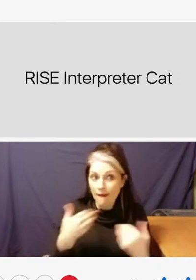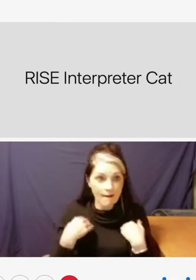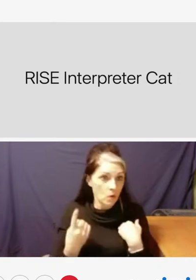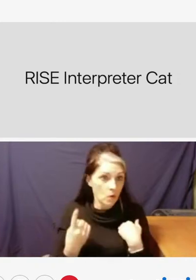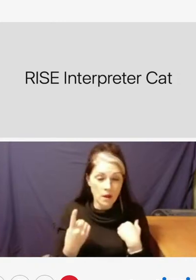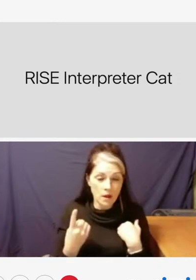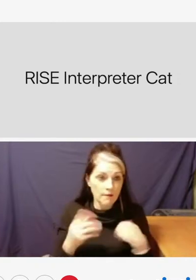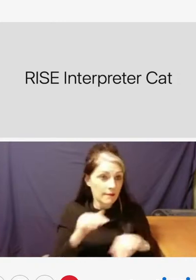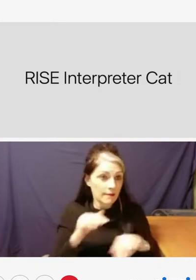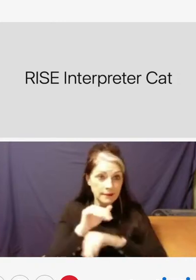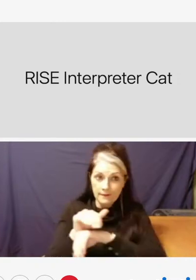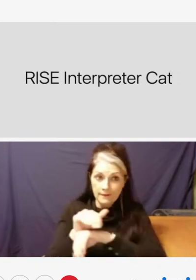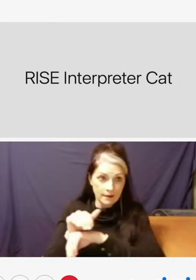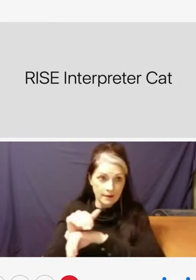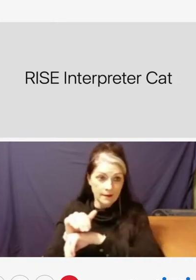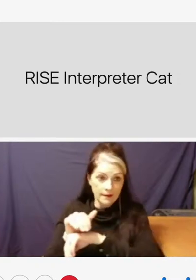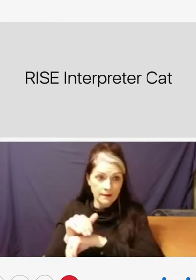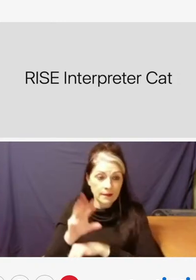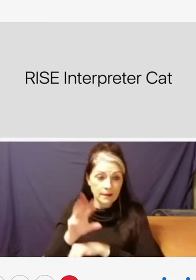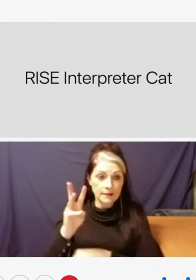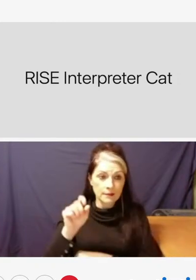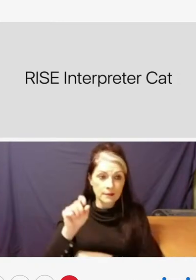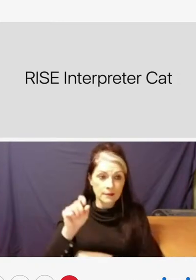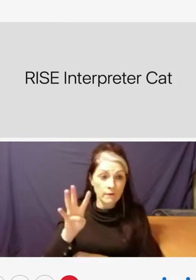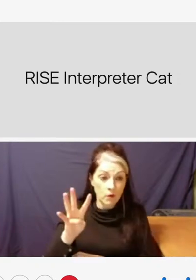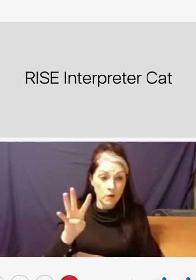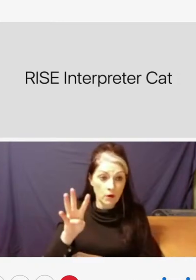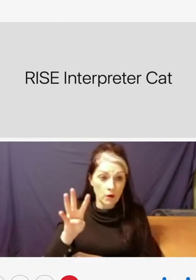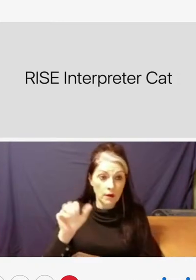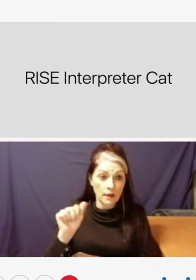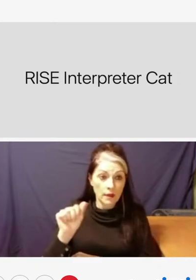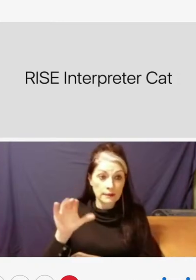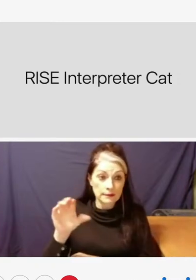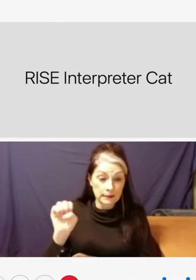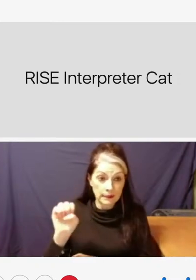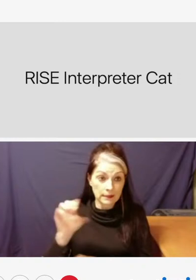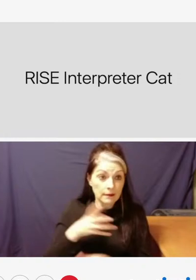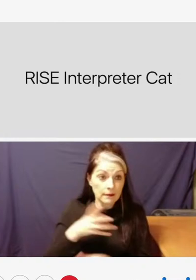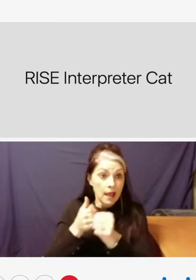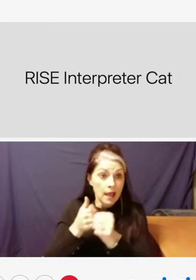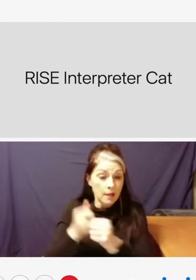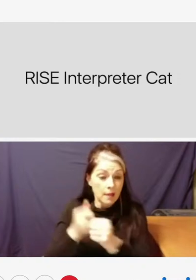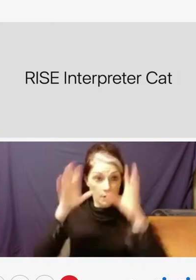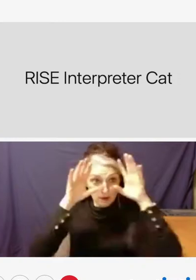item 6.4 we have our a president parachi